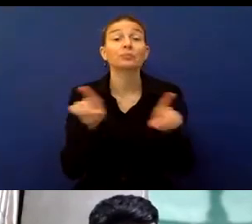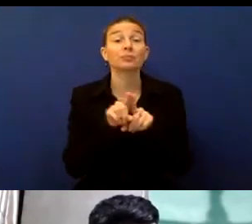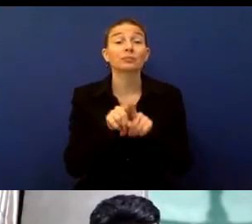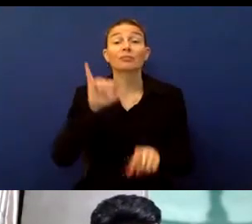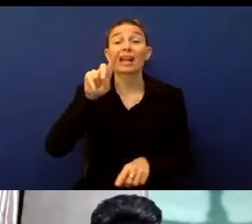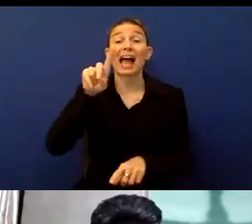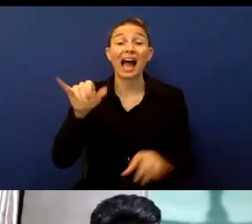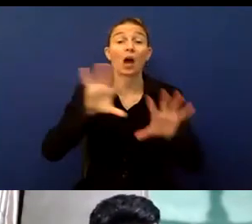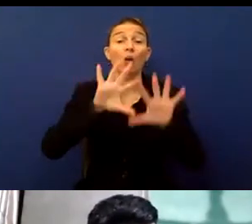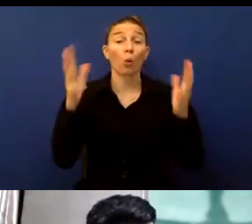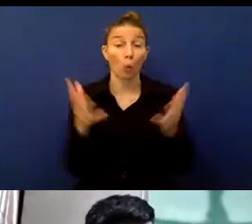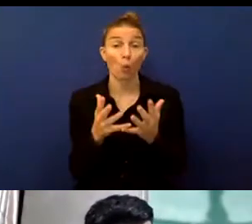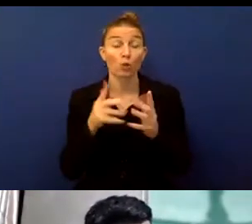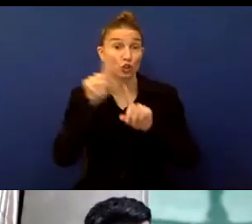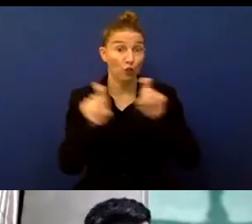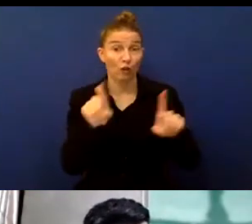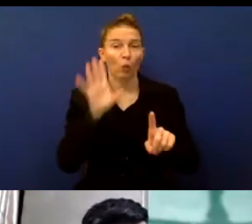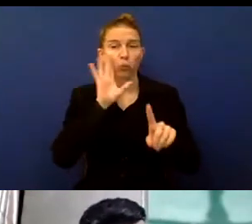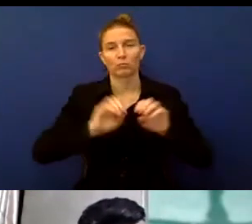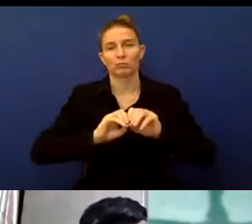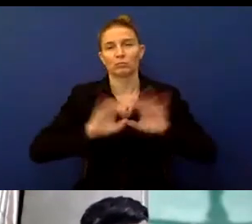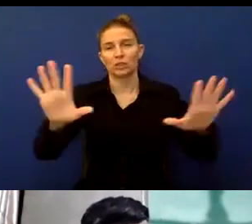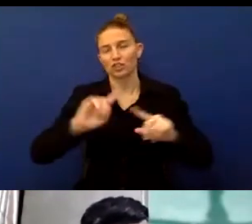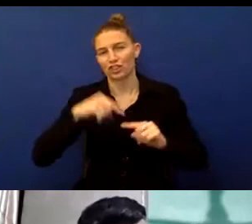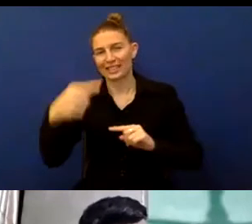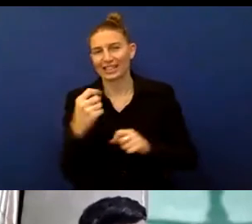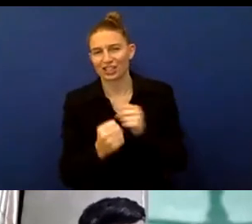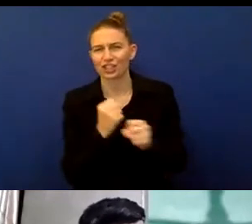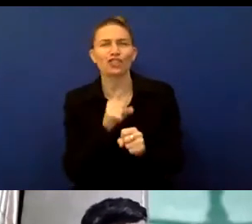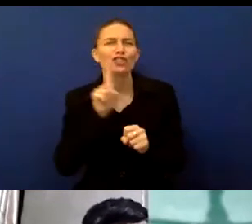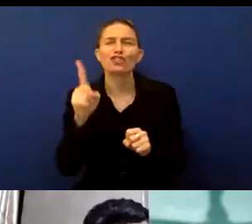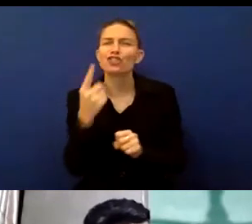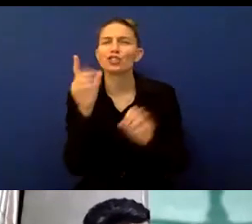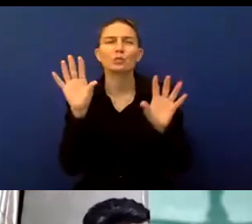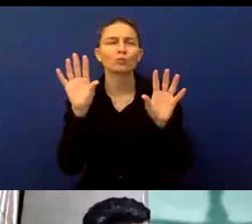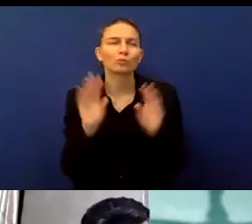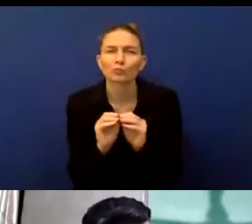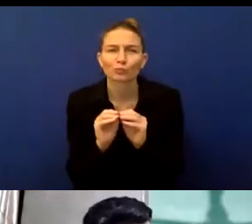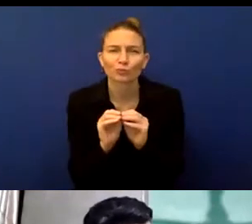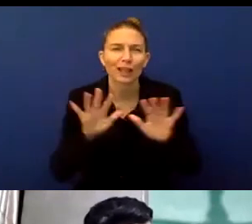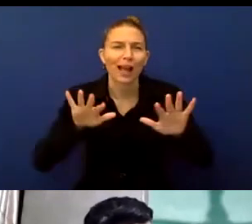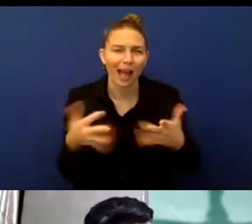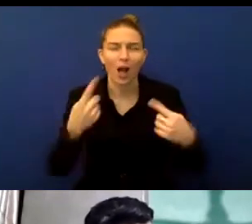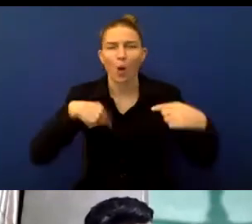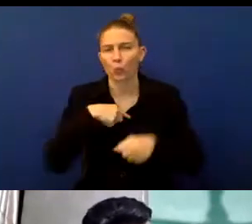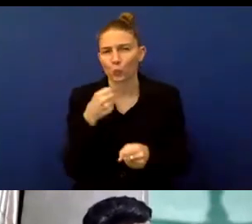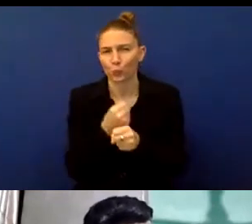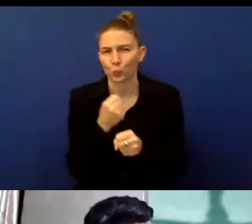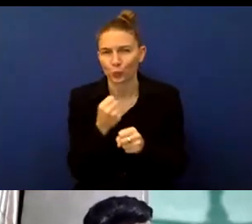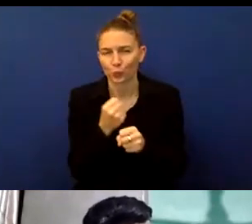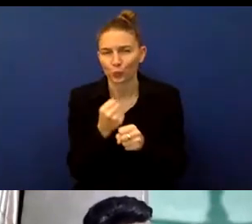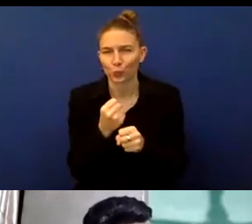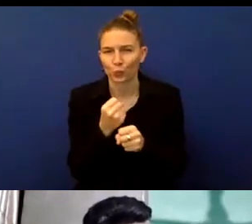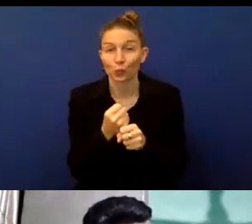that will be launched in early next year. So that's just really quickly and briefly how we're working on making